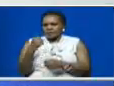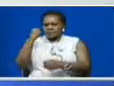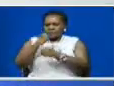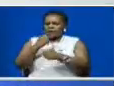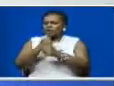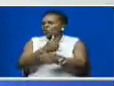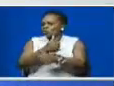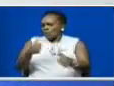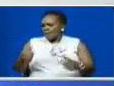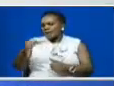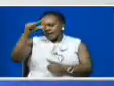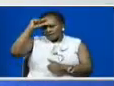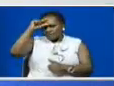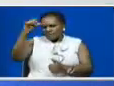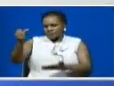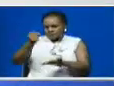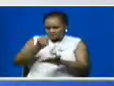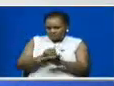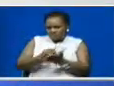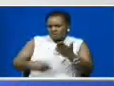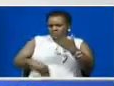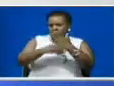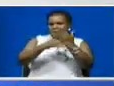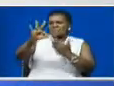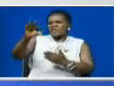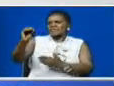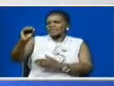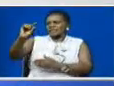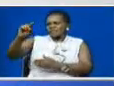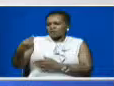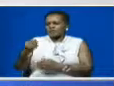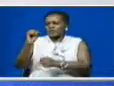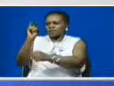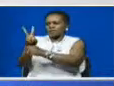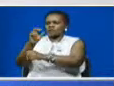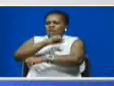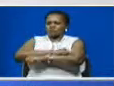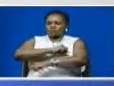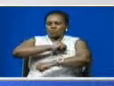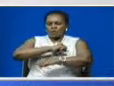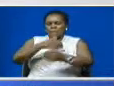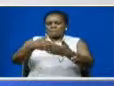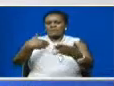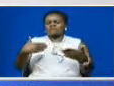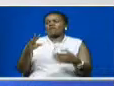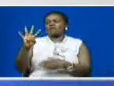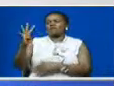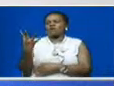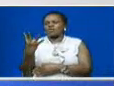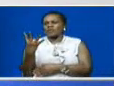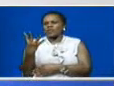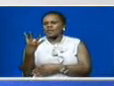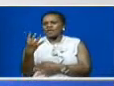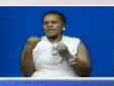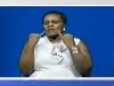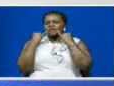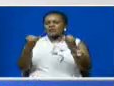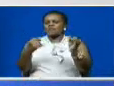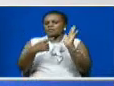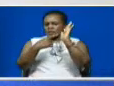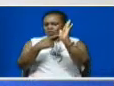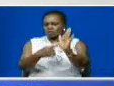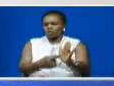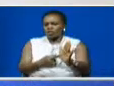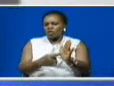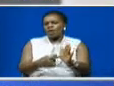optimally, the government must employ an additional 30,000 secondary school teachers before January 4th. Available data indicates that there